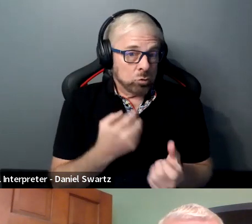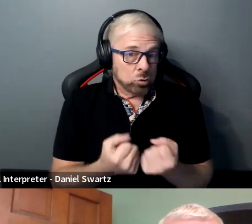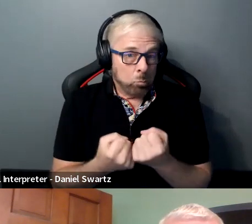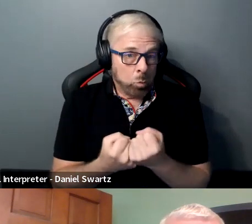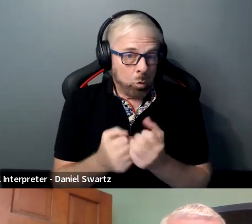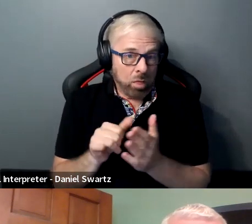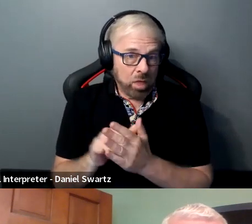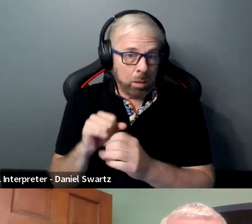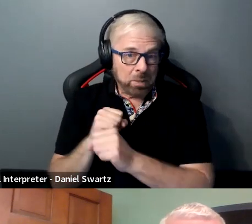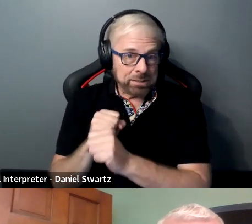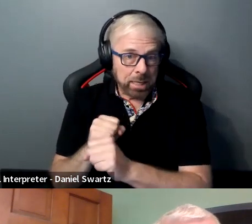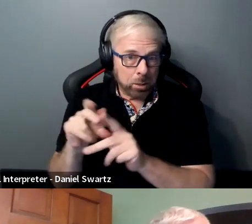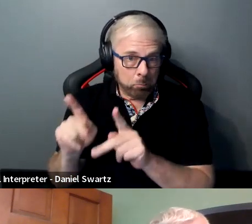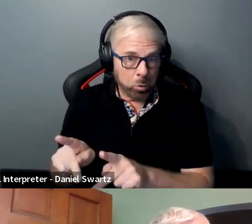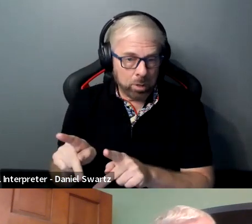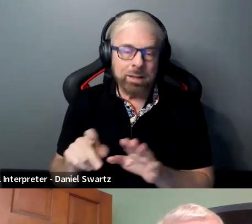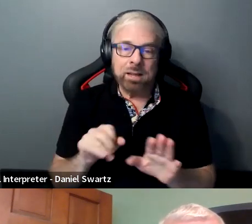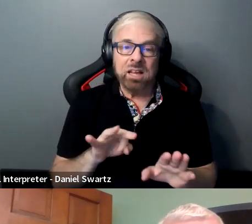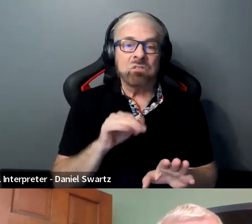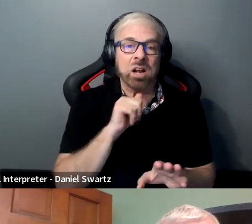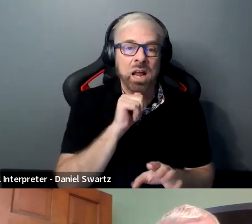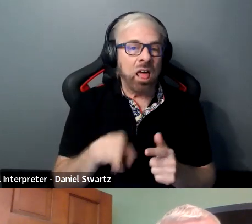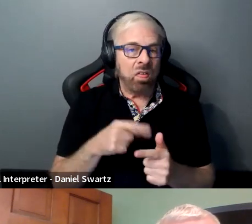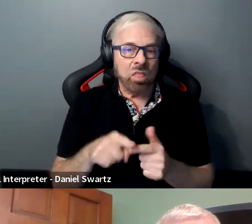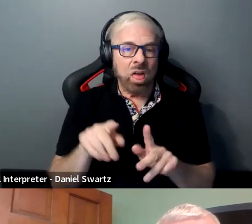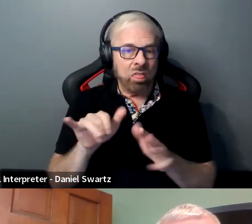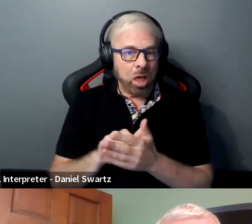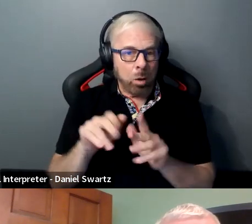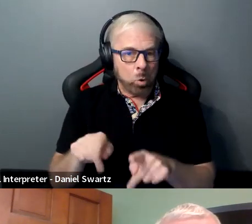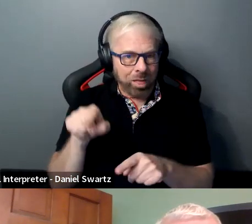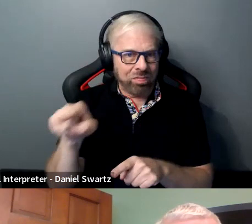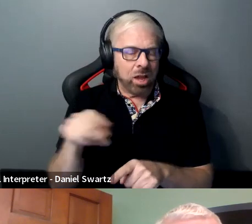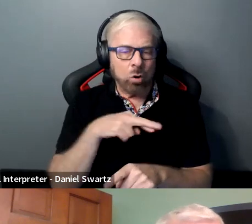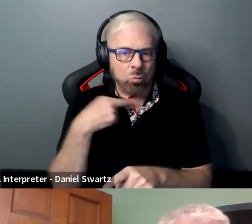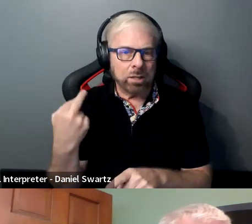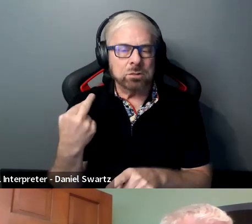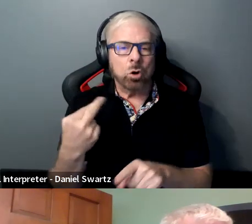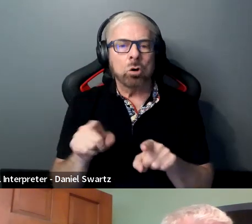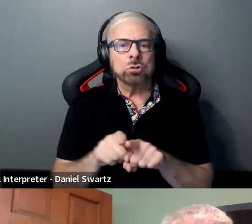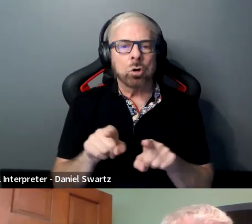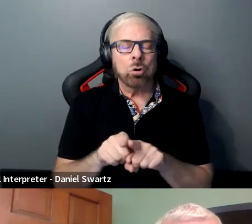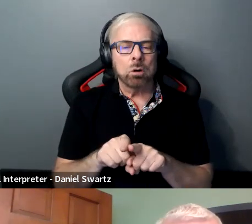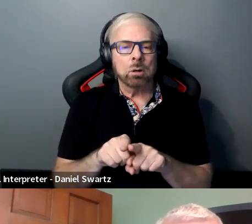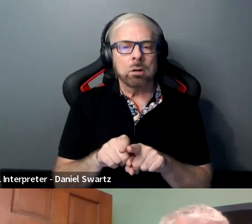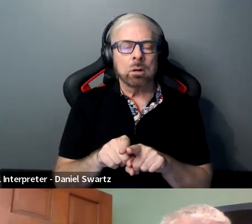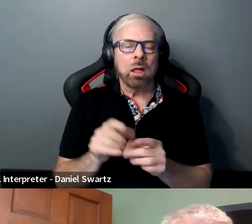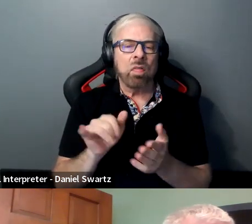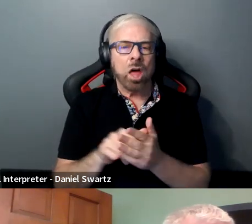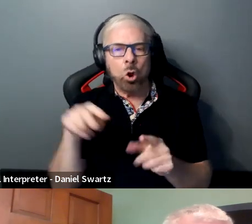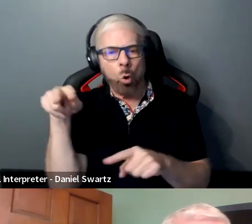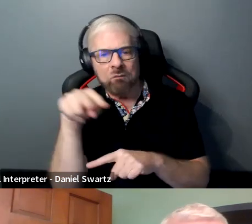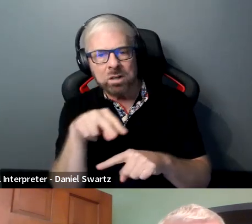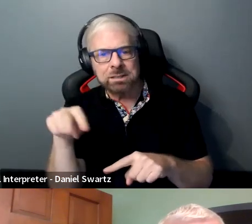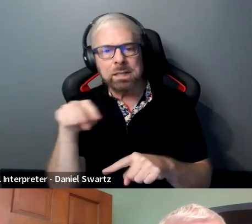that protected person. And if you're not, that person's at risk. And also the oversight piece, because